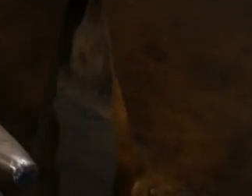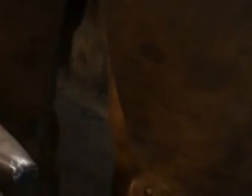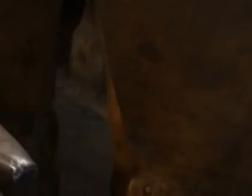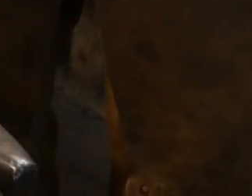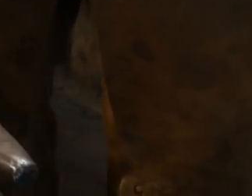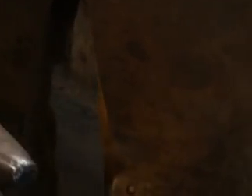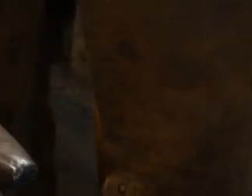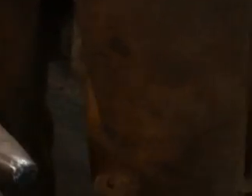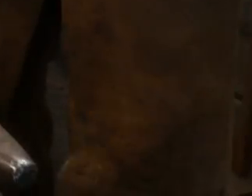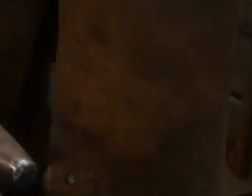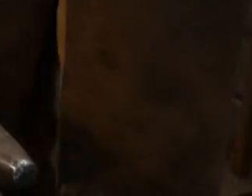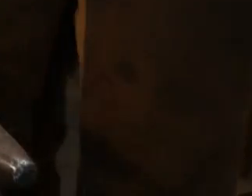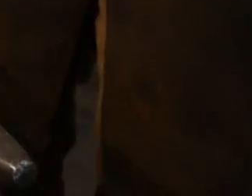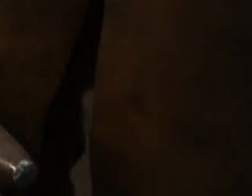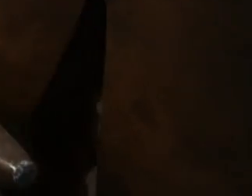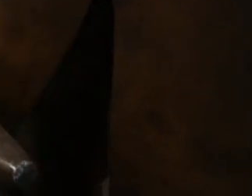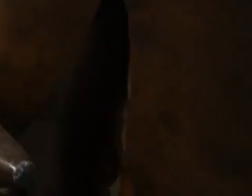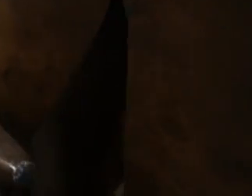I'm wanting it.